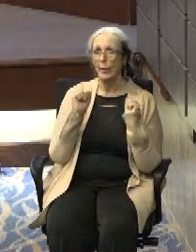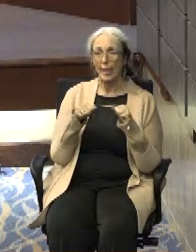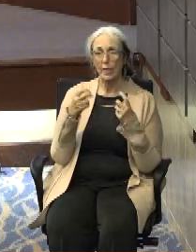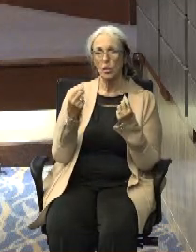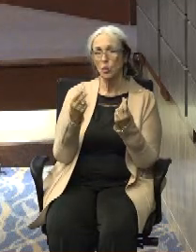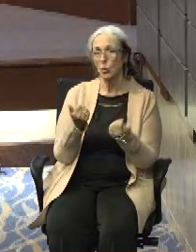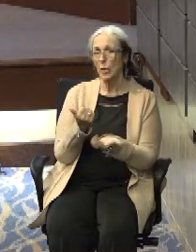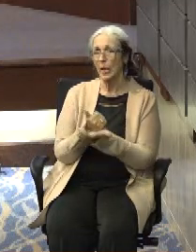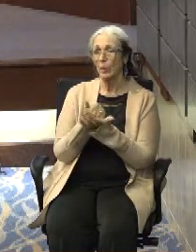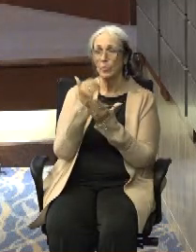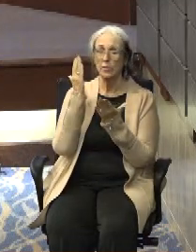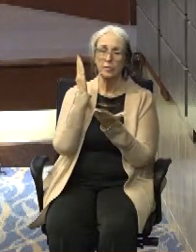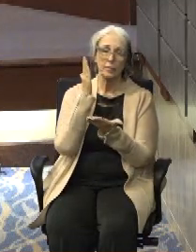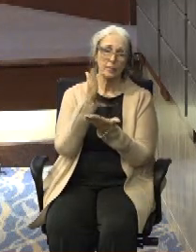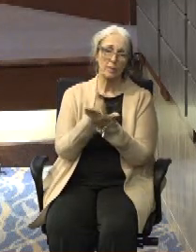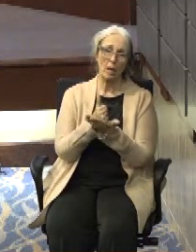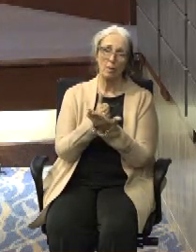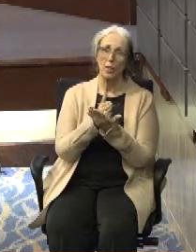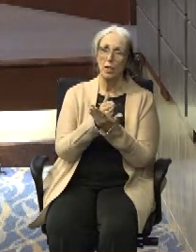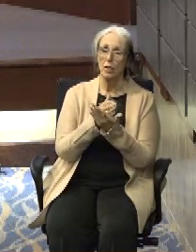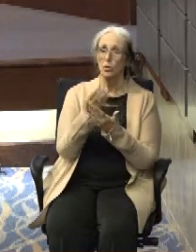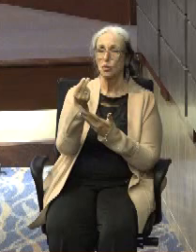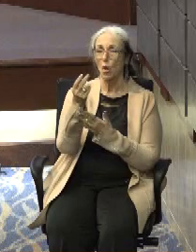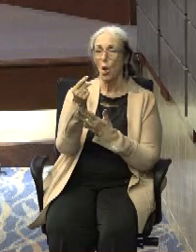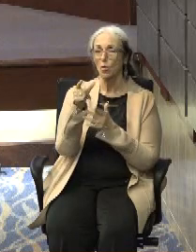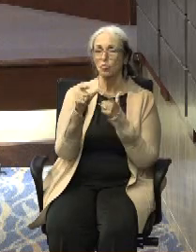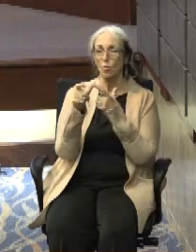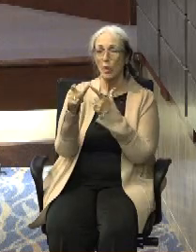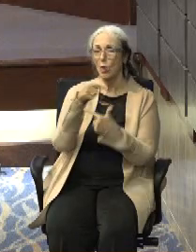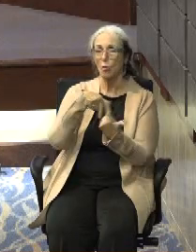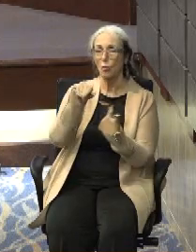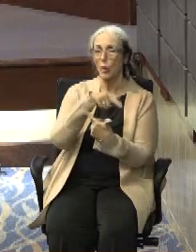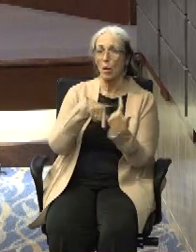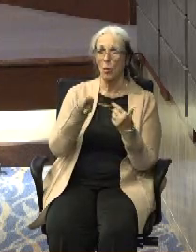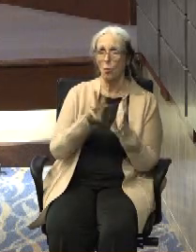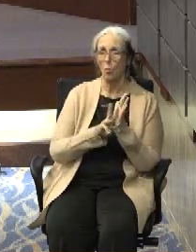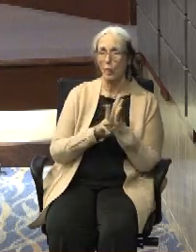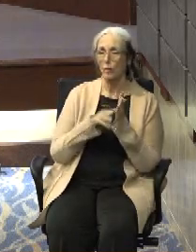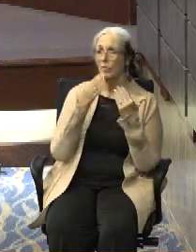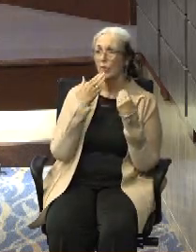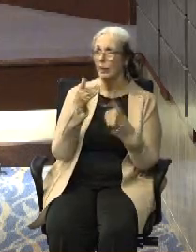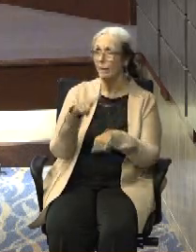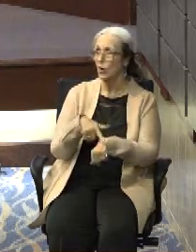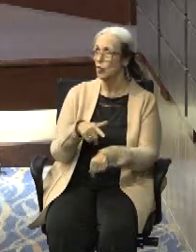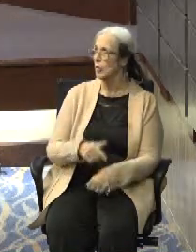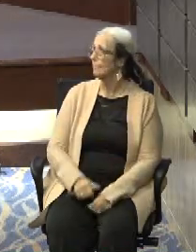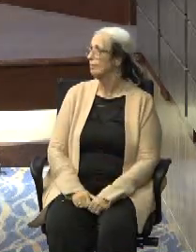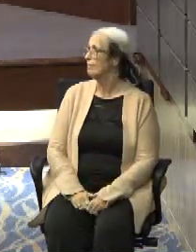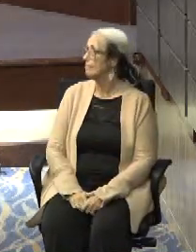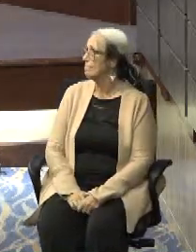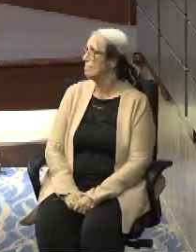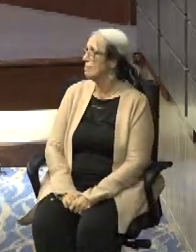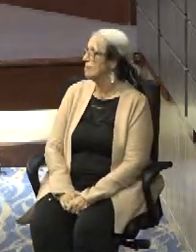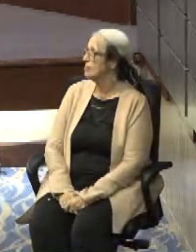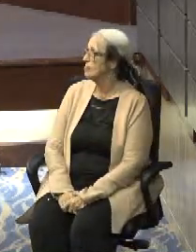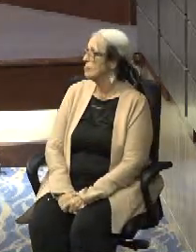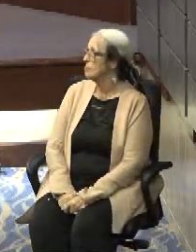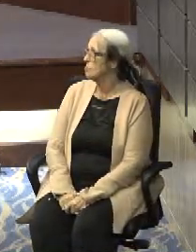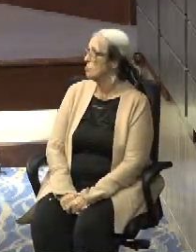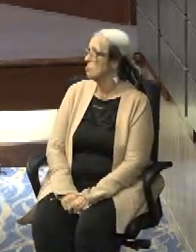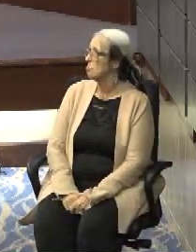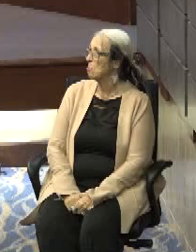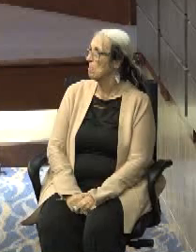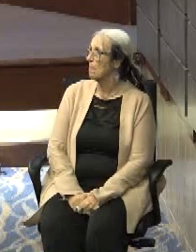help eliminate loose dogs in the city of Waco. Thank you for your time. Thank you, sir. Thanks, Kim. Next, we